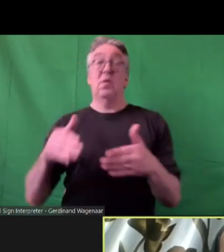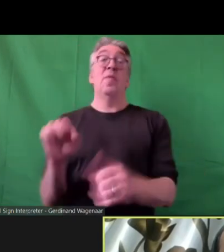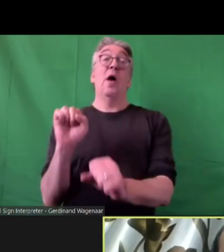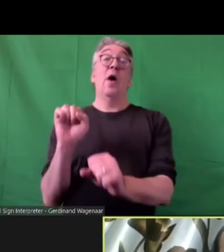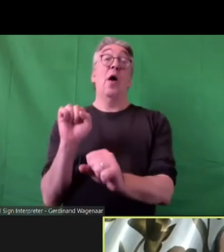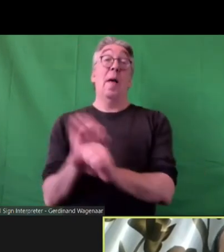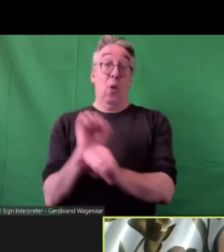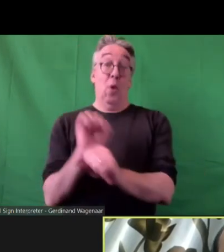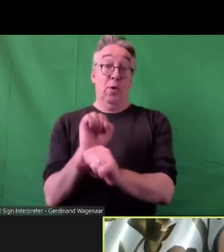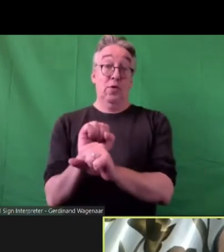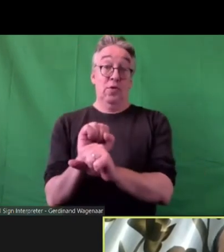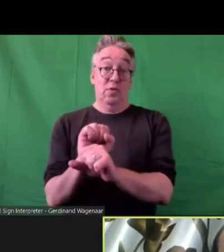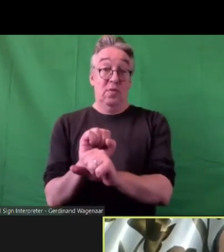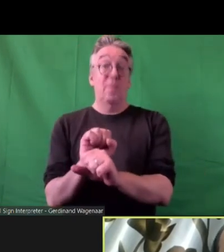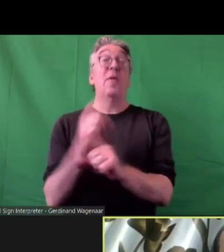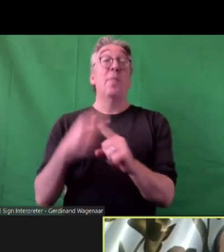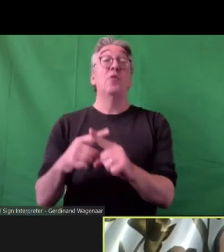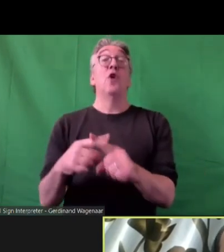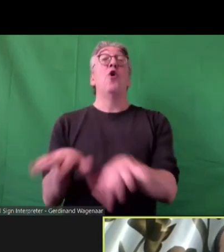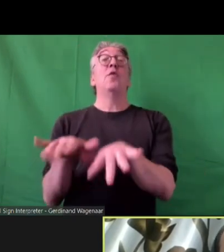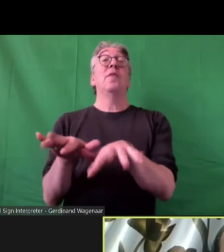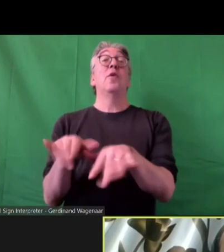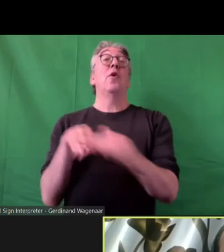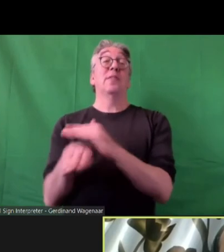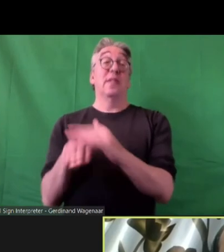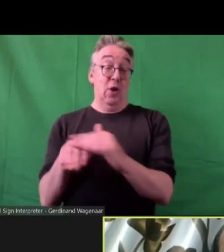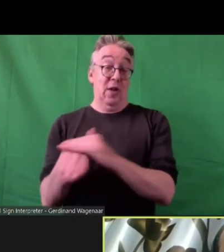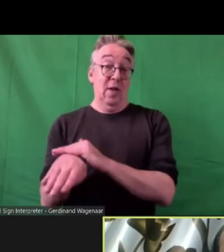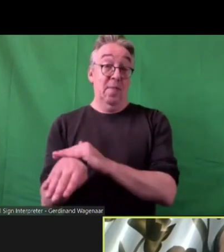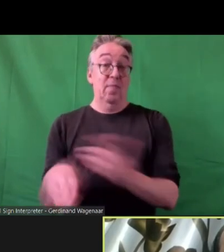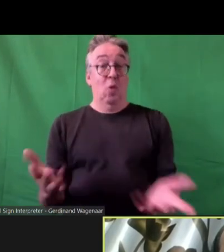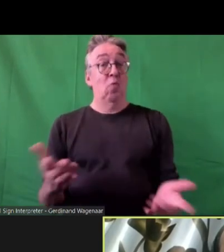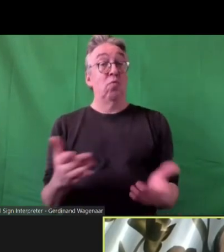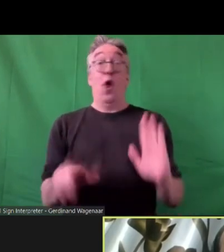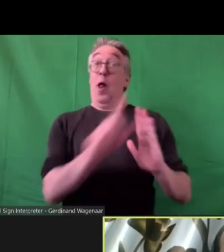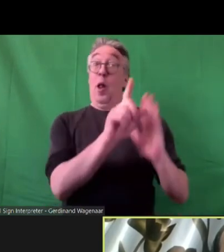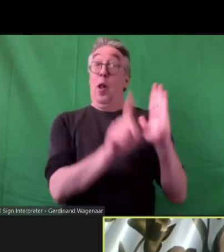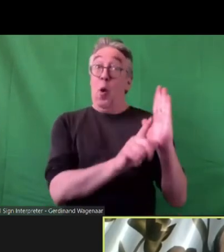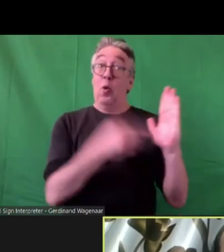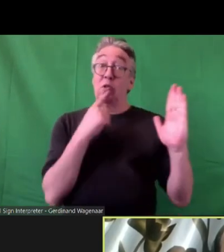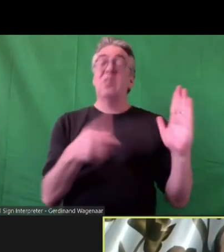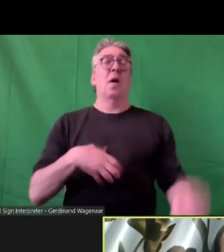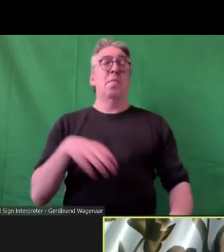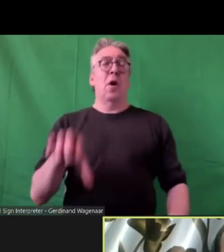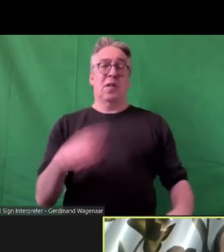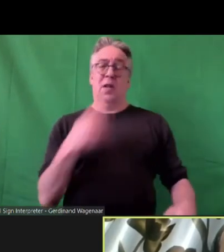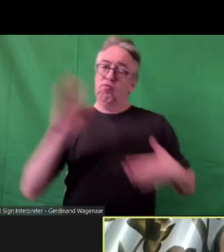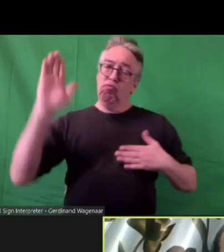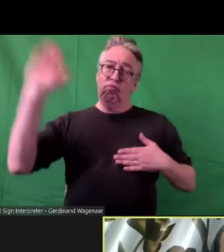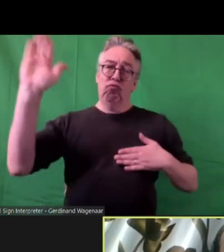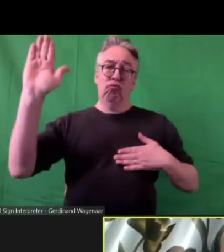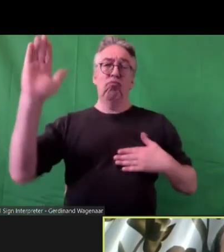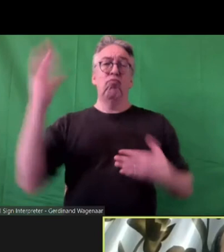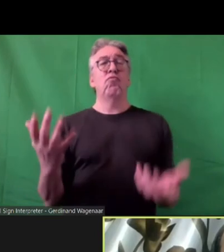accessibility. That means legally, Bangladesh are committed to make their e-service and